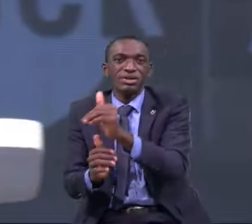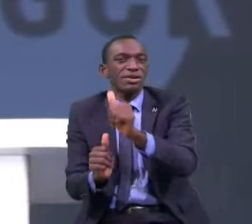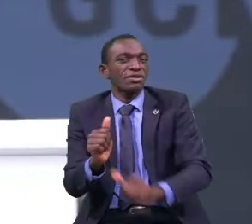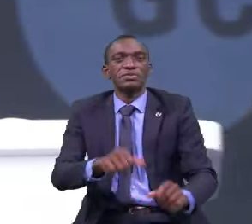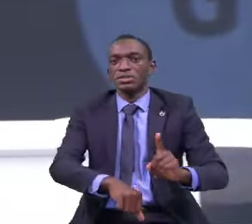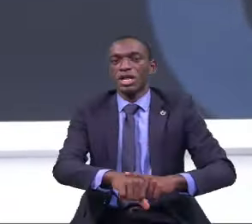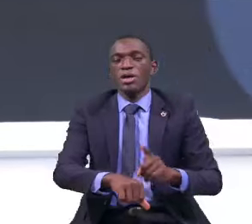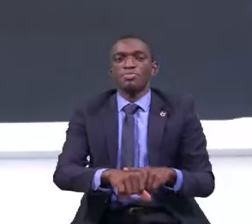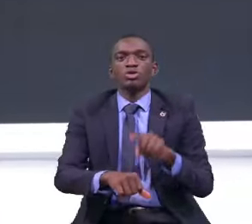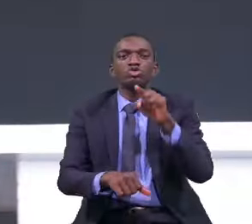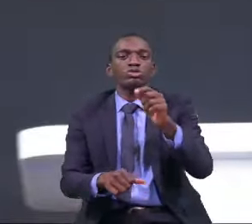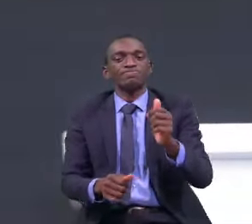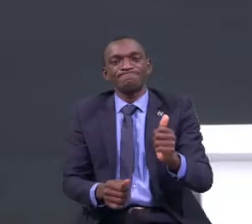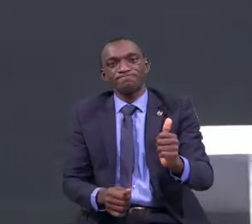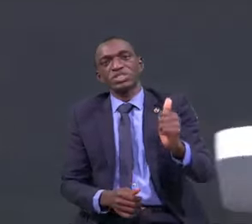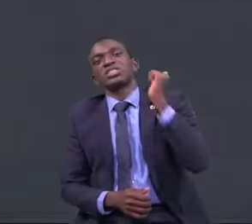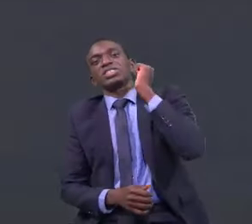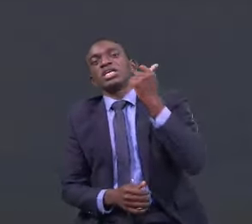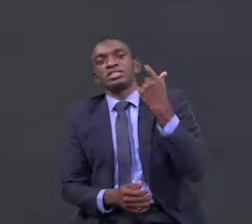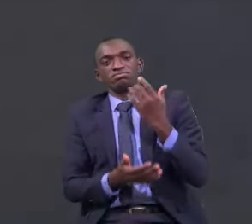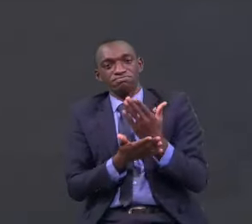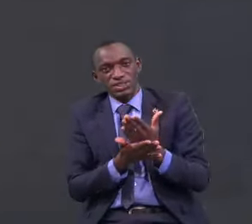Reject the apple of the devil.